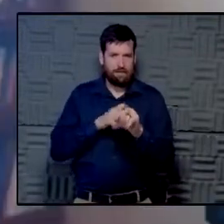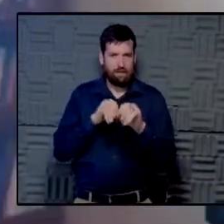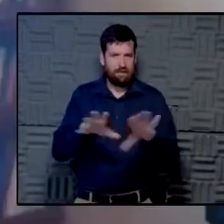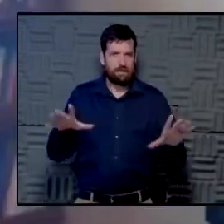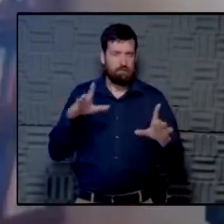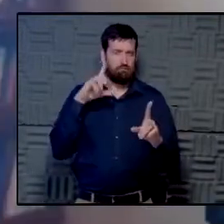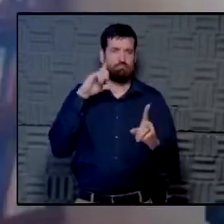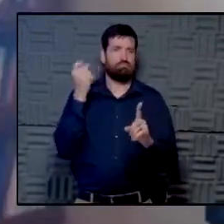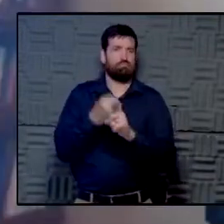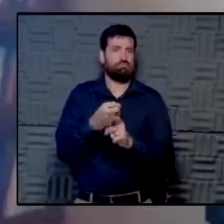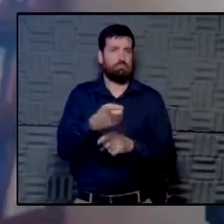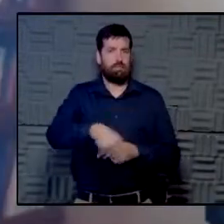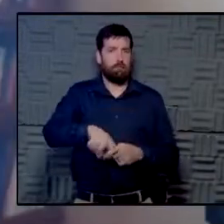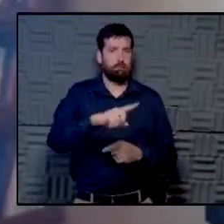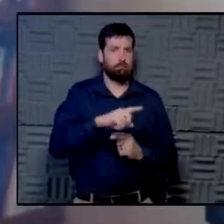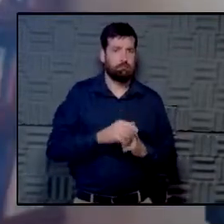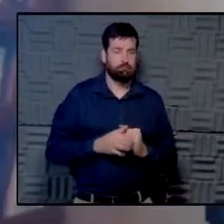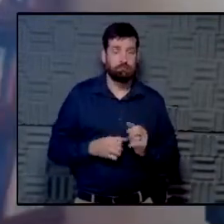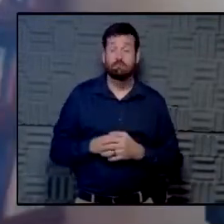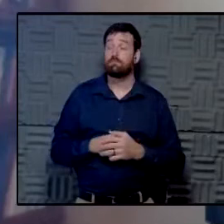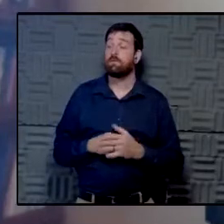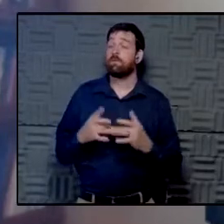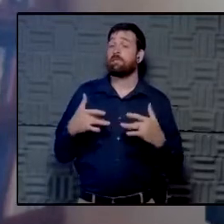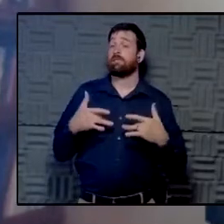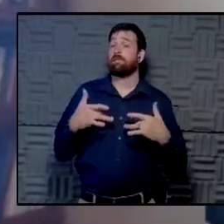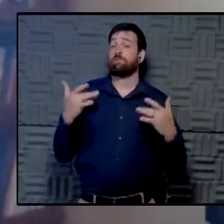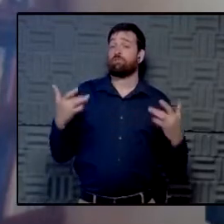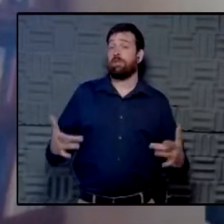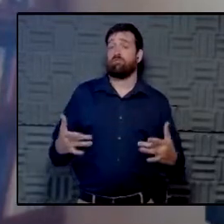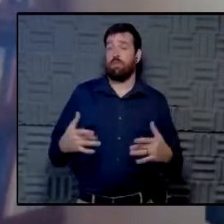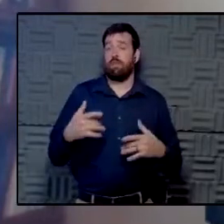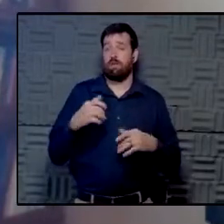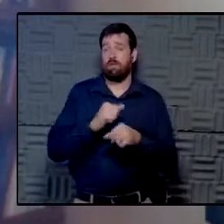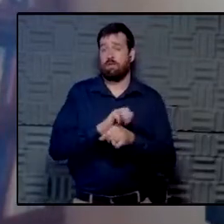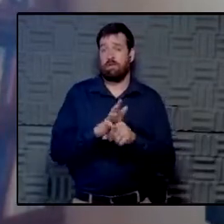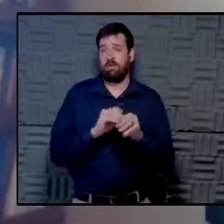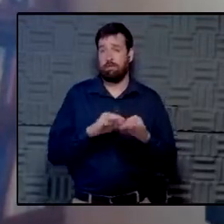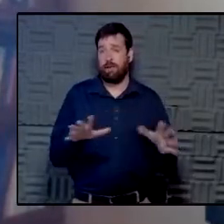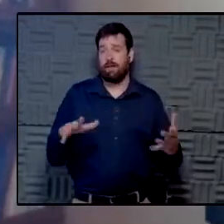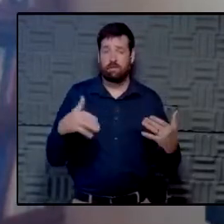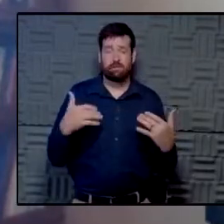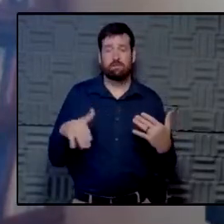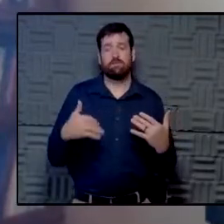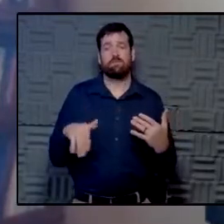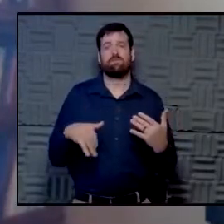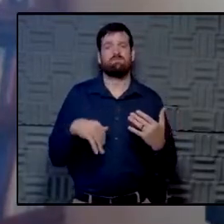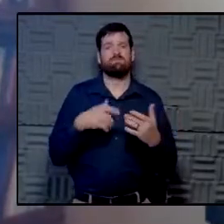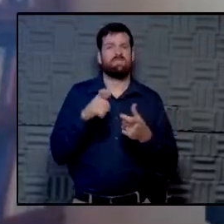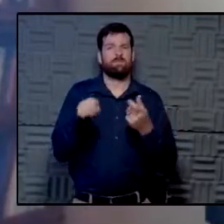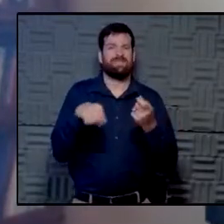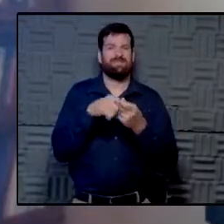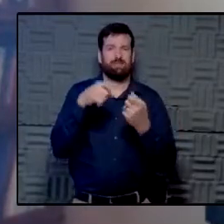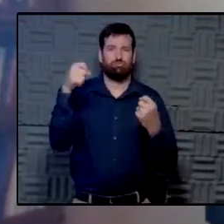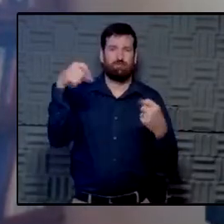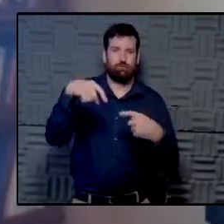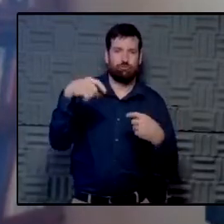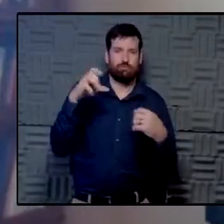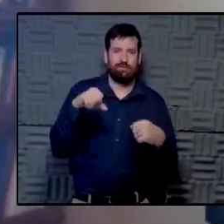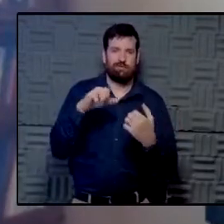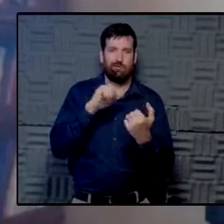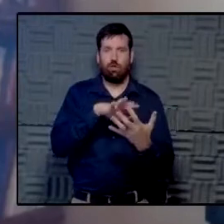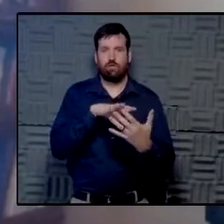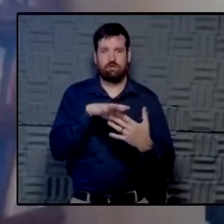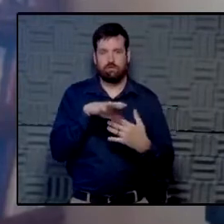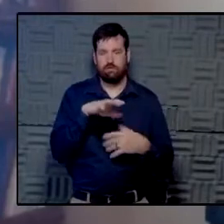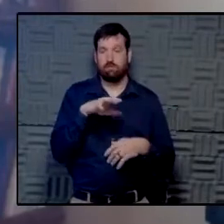I think generally the impact of the pandemic has been because there's certain triggers that can affect someone's epilepsy.